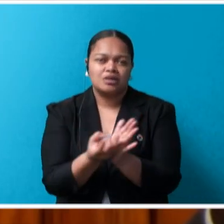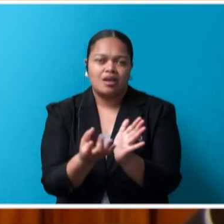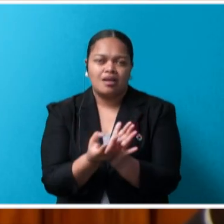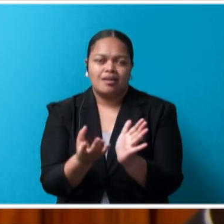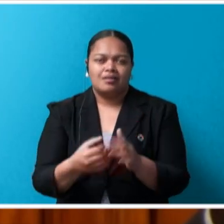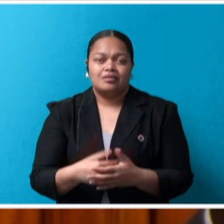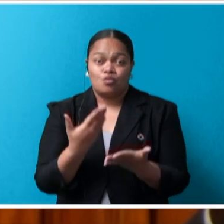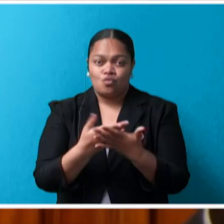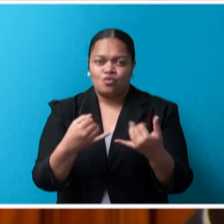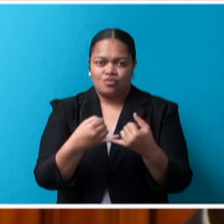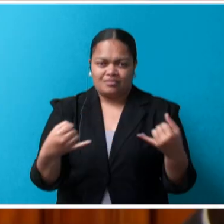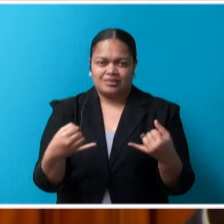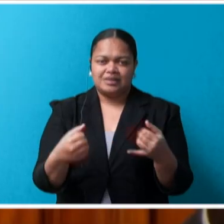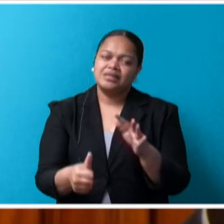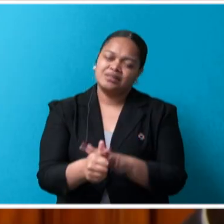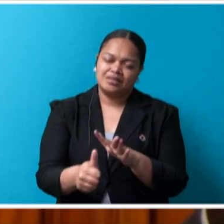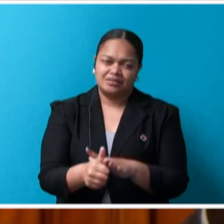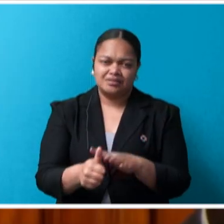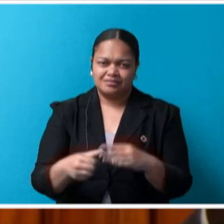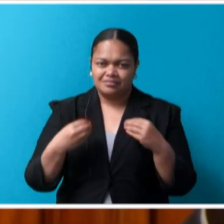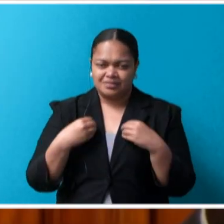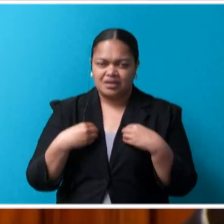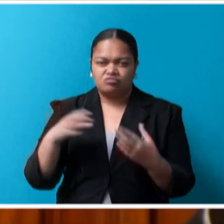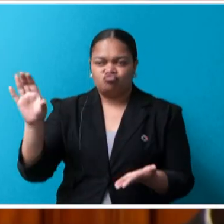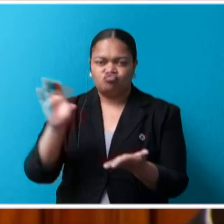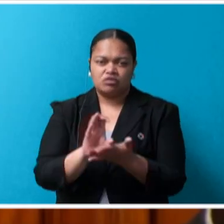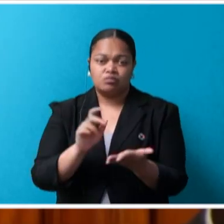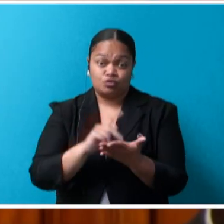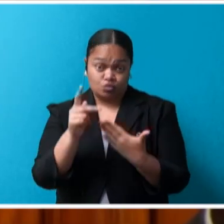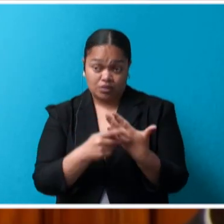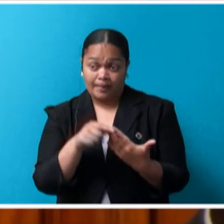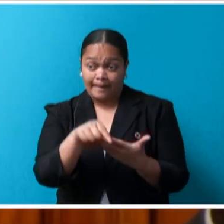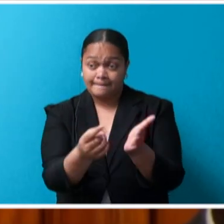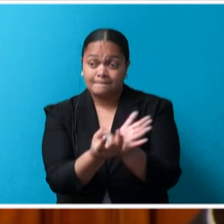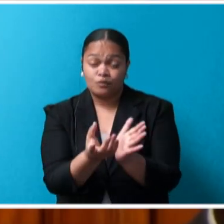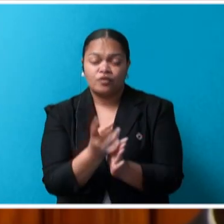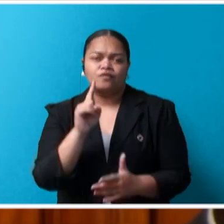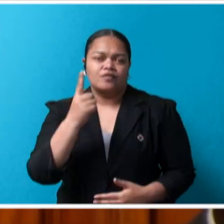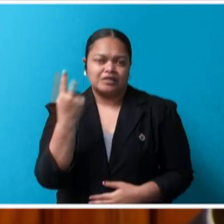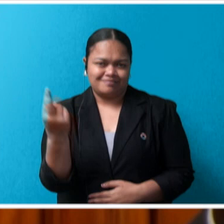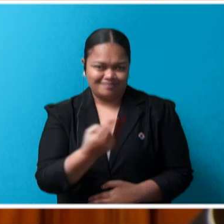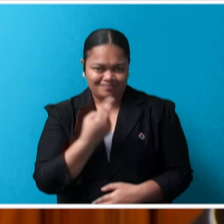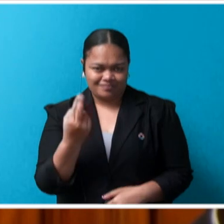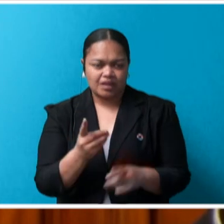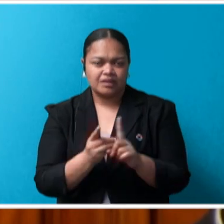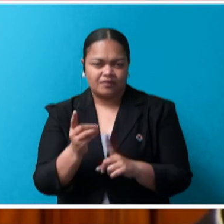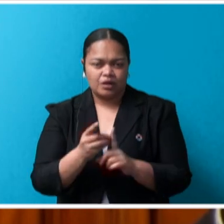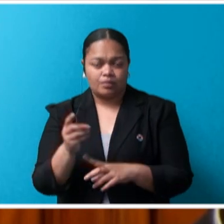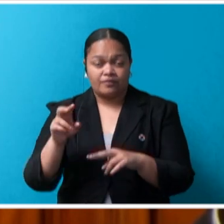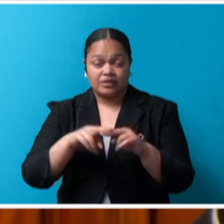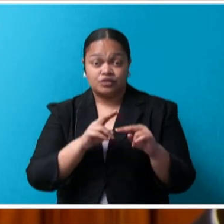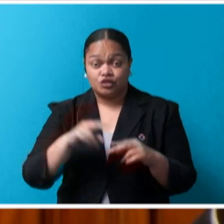enterprise online access to MSME Fiji grants program. This portal marks the first phase in the development of Fiji's